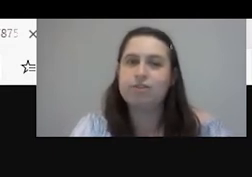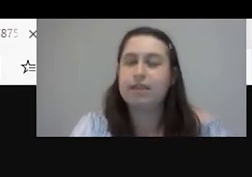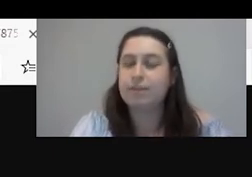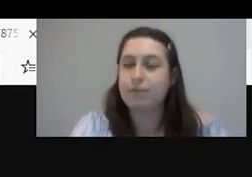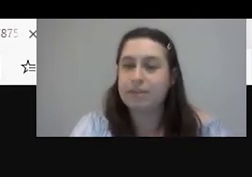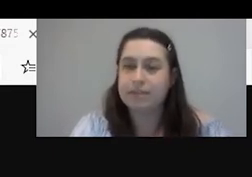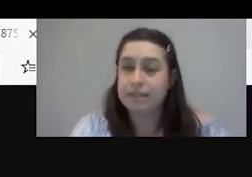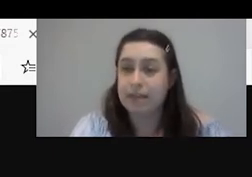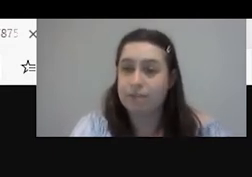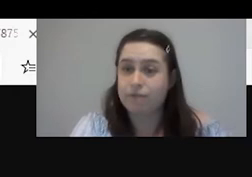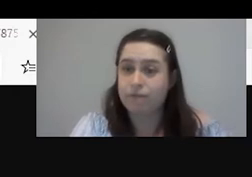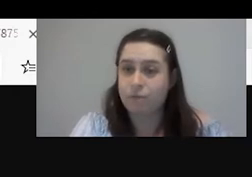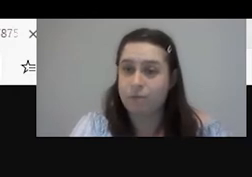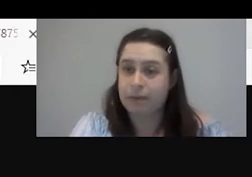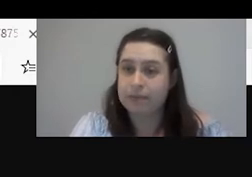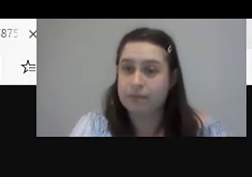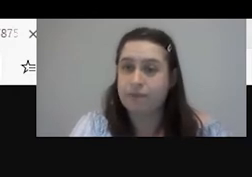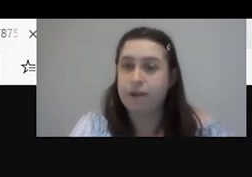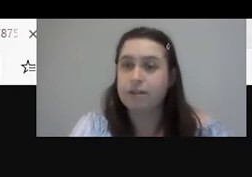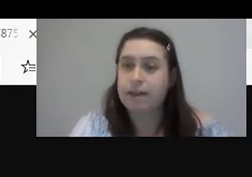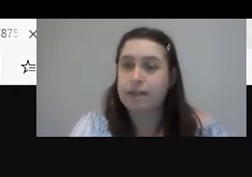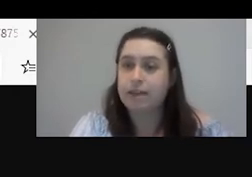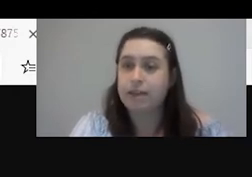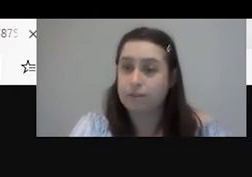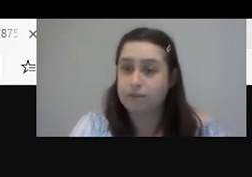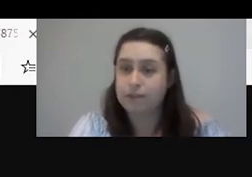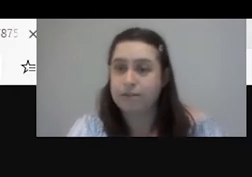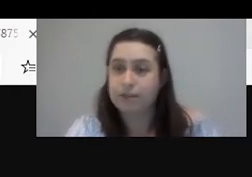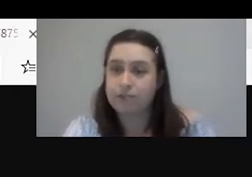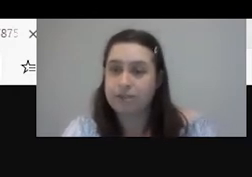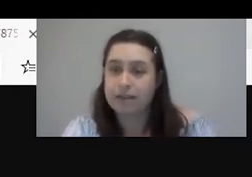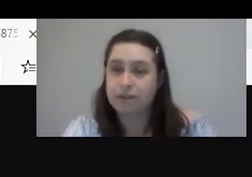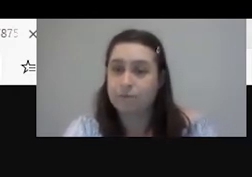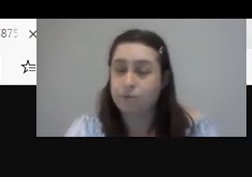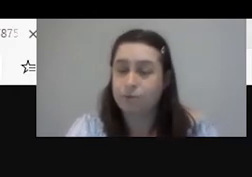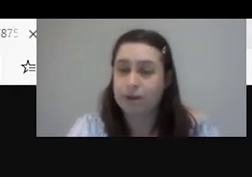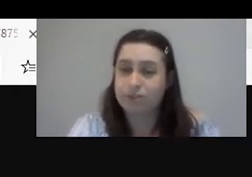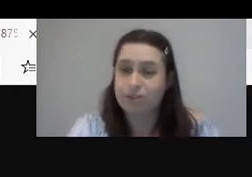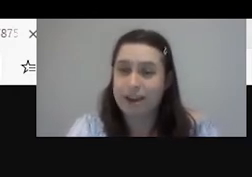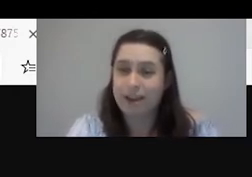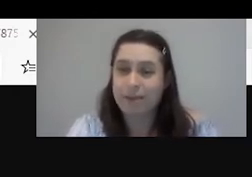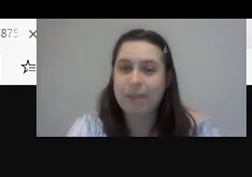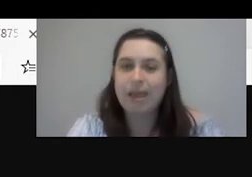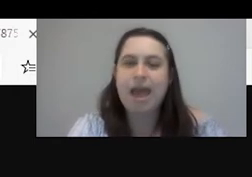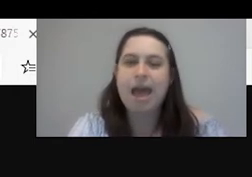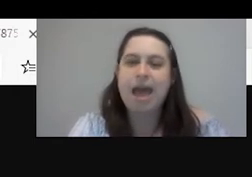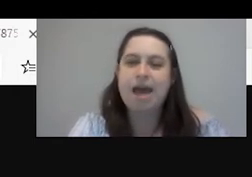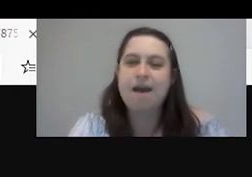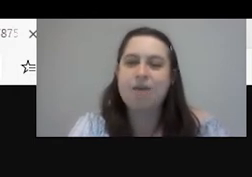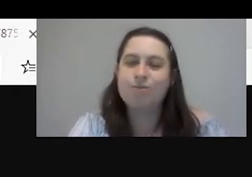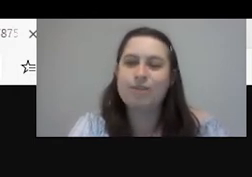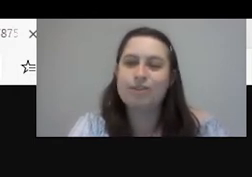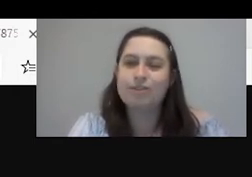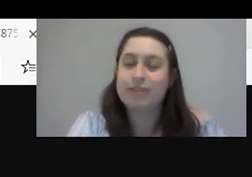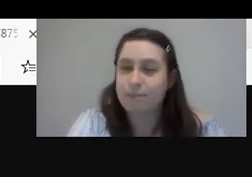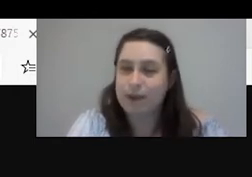to celebrate the centenary of women getting the vote and the 50th anniversary of the Dagenham Ford Workers' Strike,